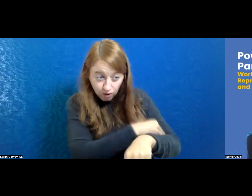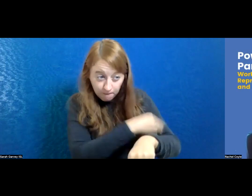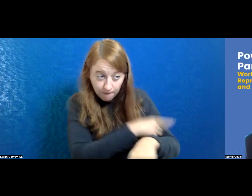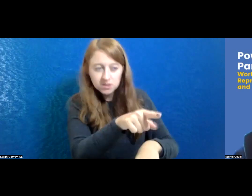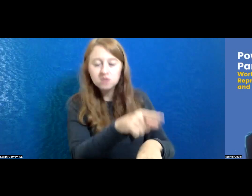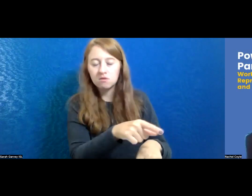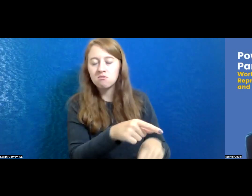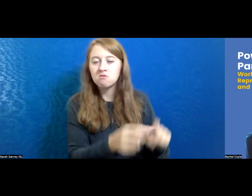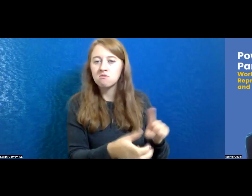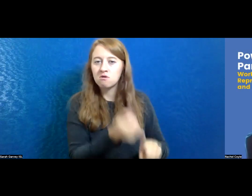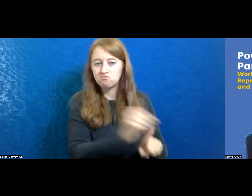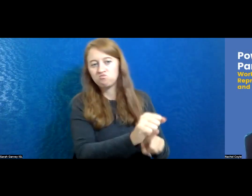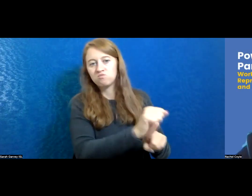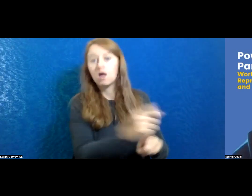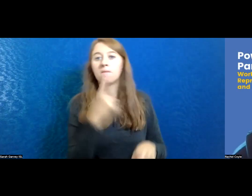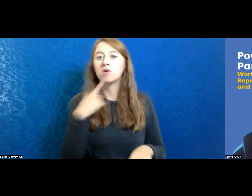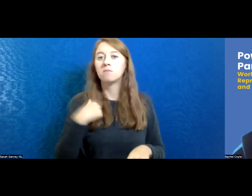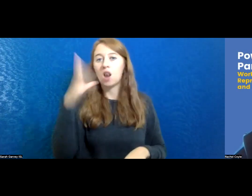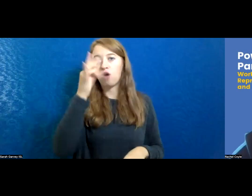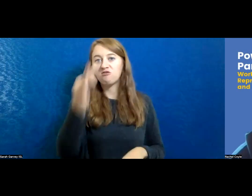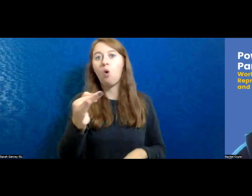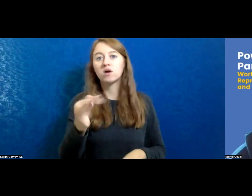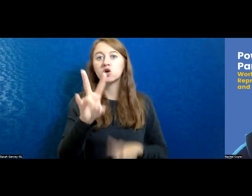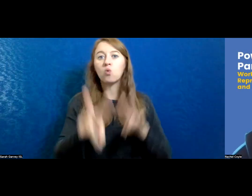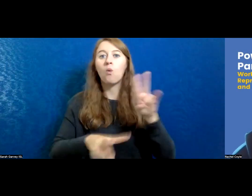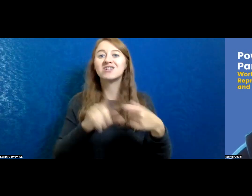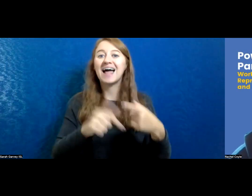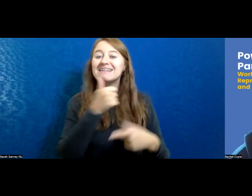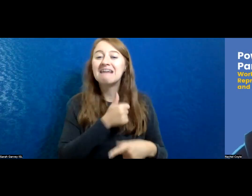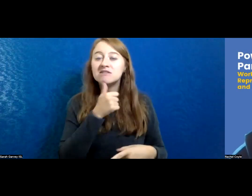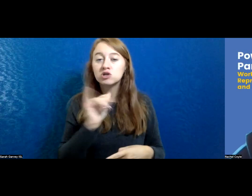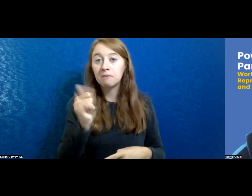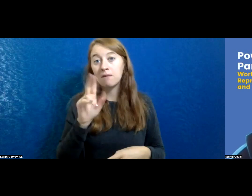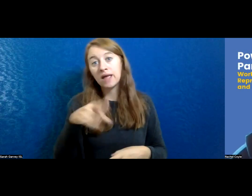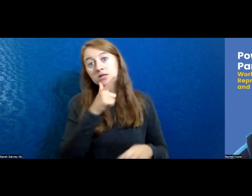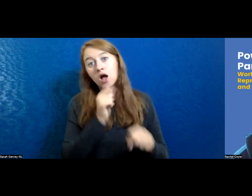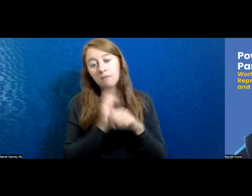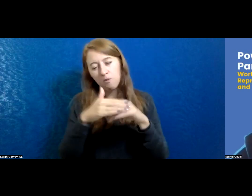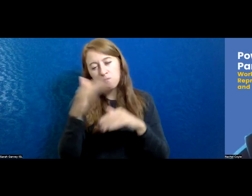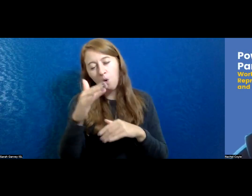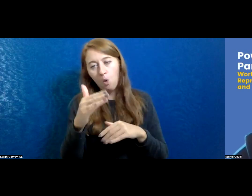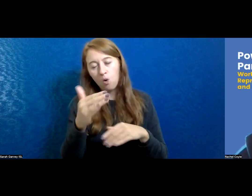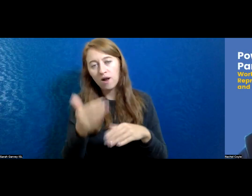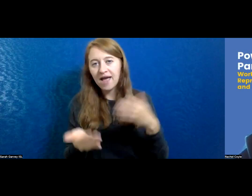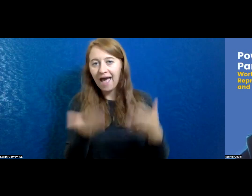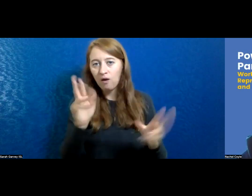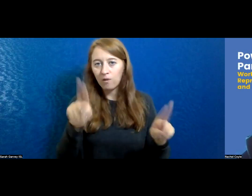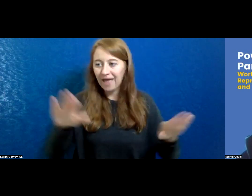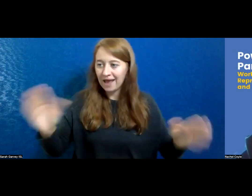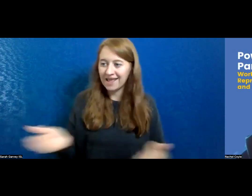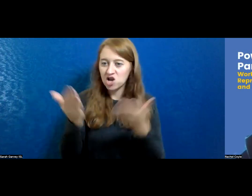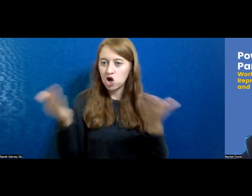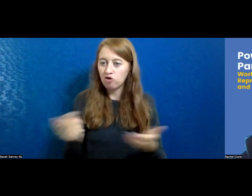to the Q&A, so maybe we can talk a little bit more as a feminist movement, what more can be done to encourage traveler and Roma women, migrant women, disabled